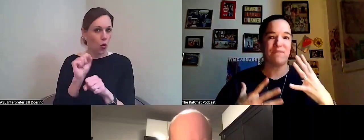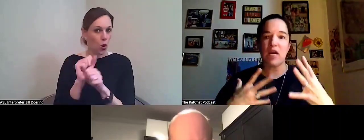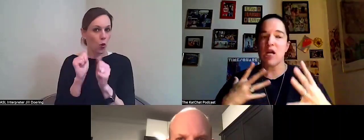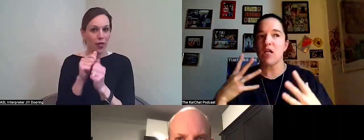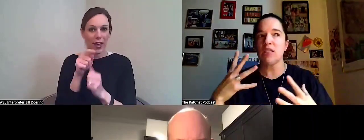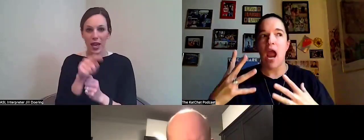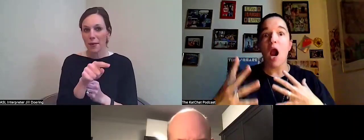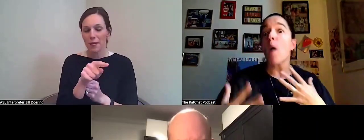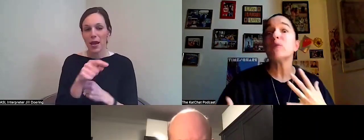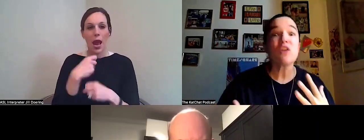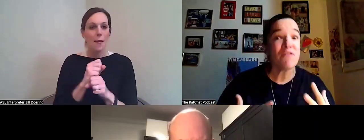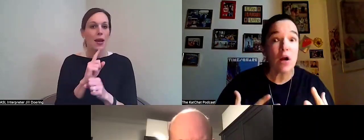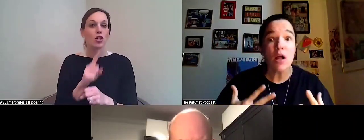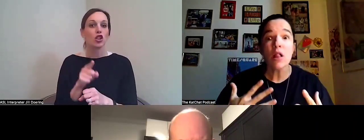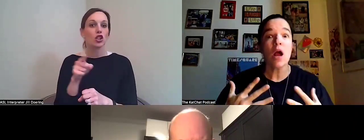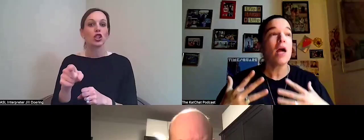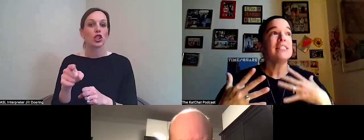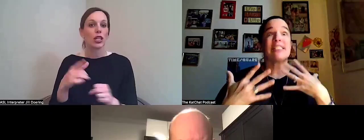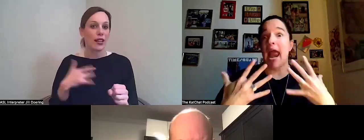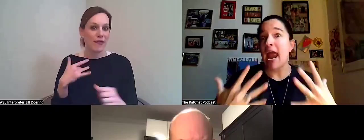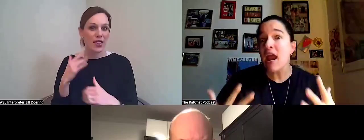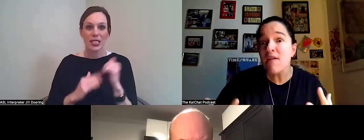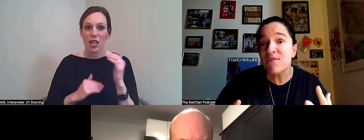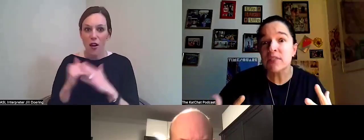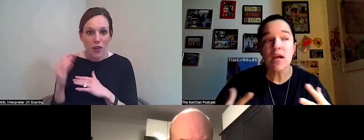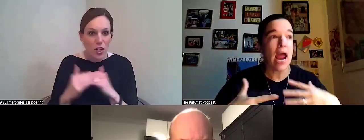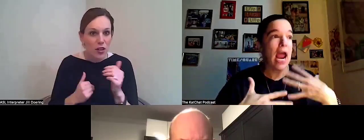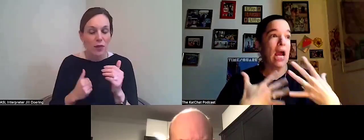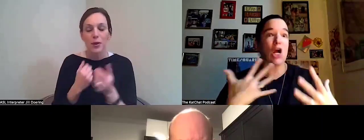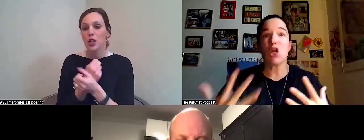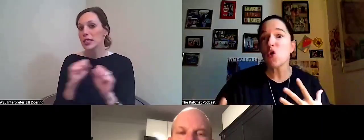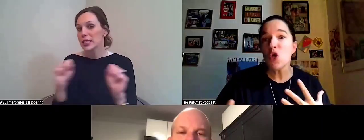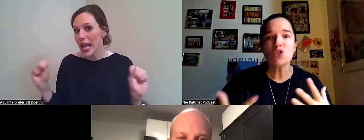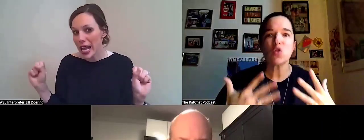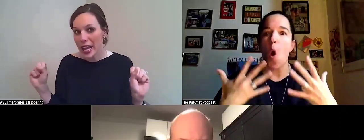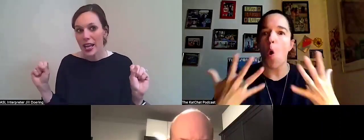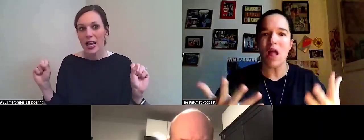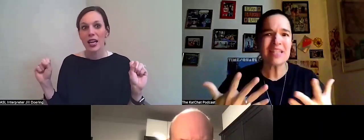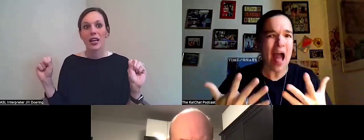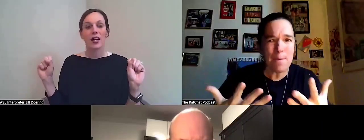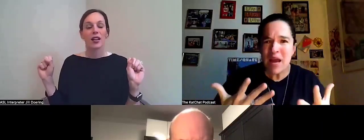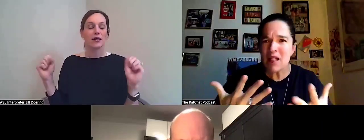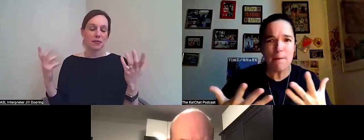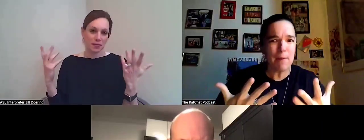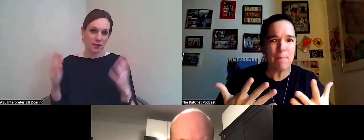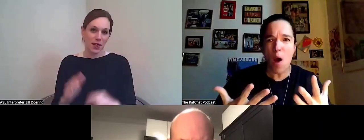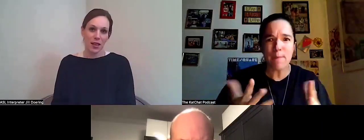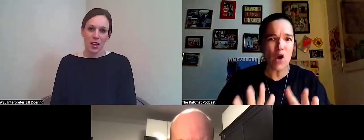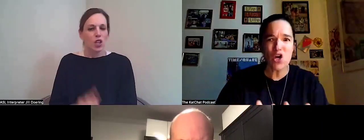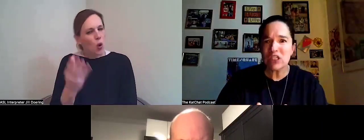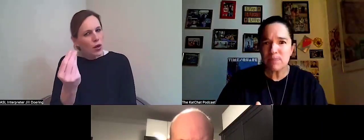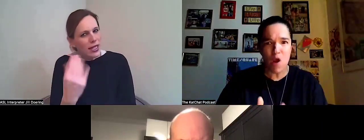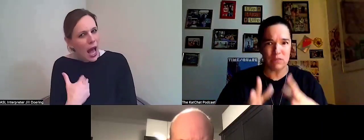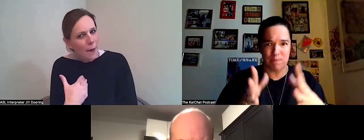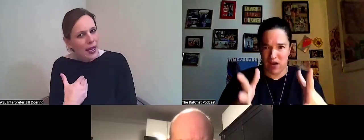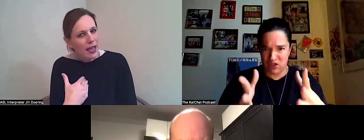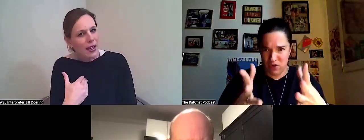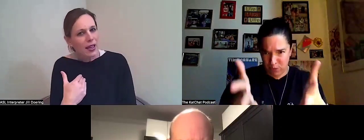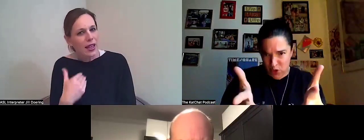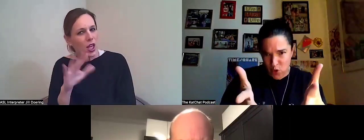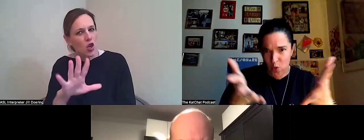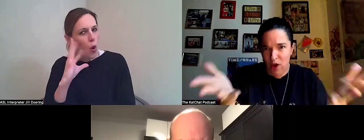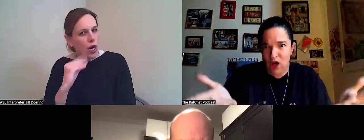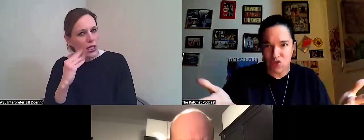sure he feels comfortable, safe, including though tell me a little bit more about your experience